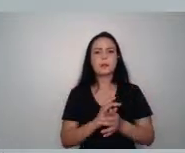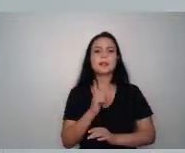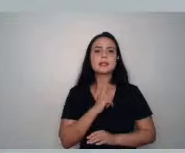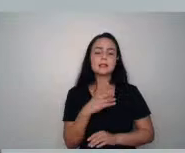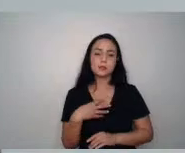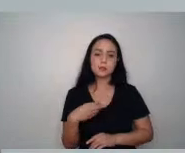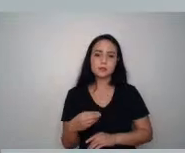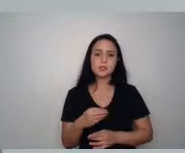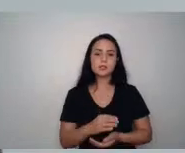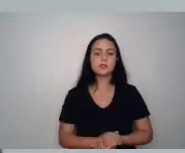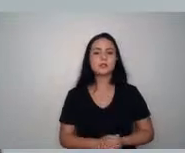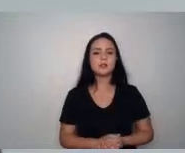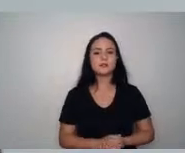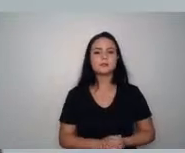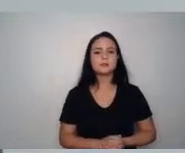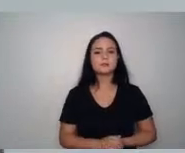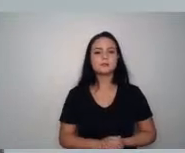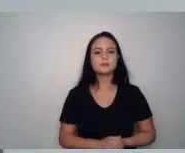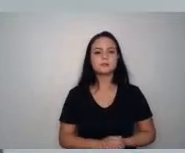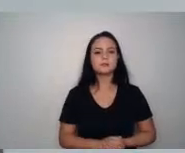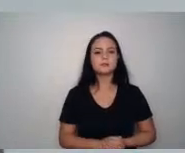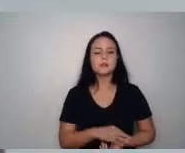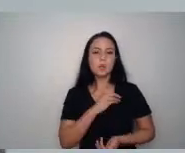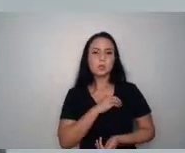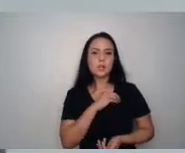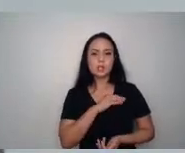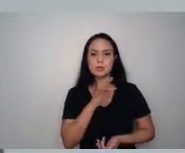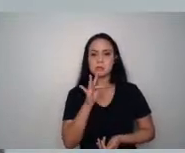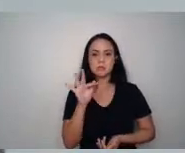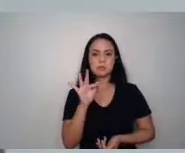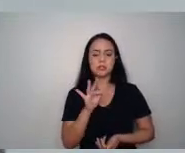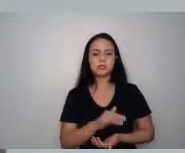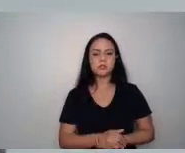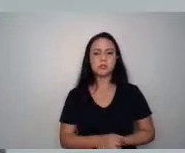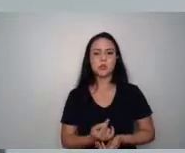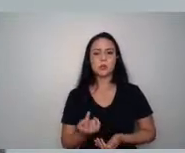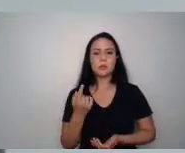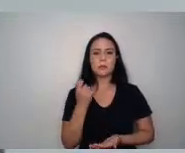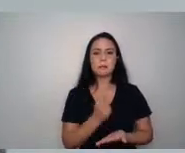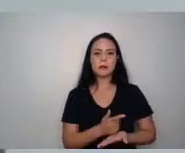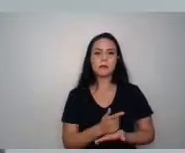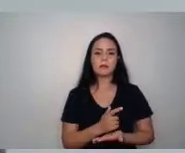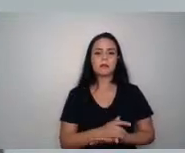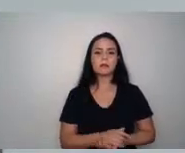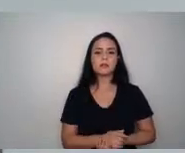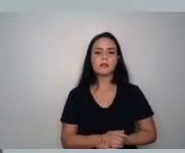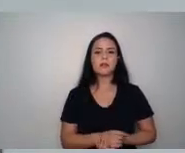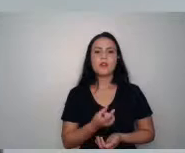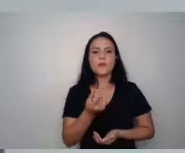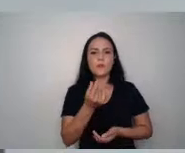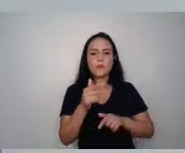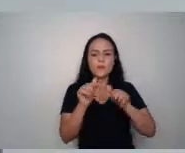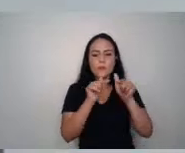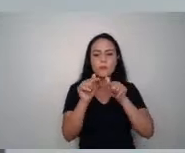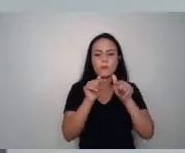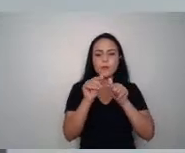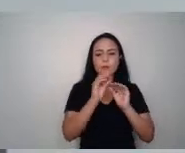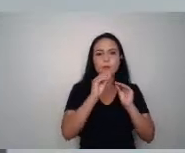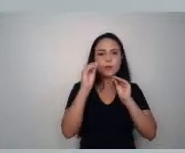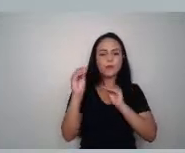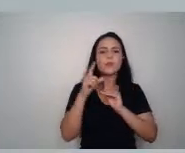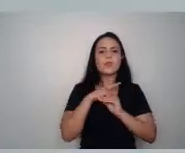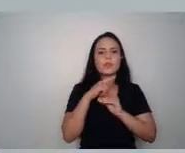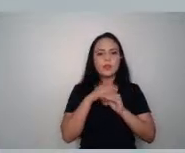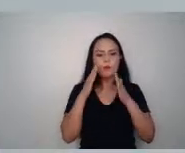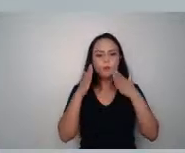peculiar aspect, there are kids as well, sons and daughters. Salary is not just a pay for a